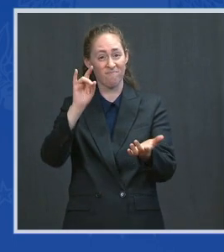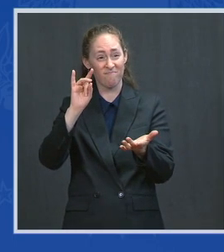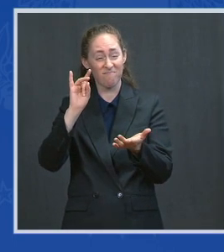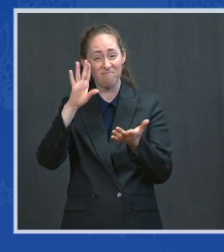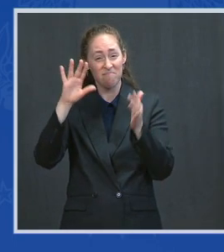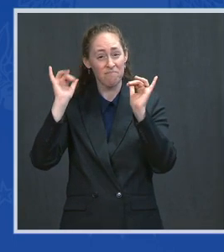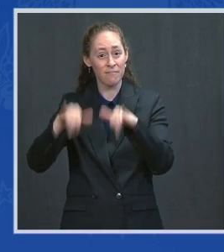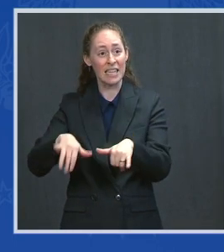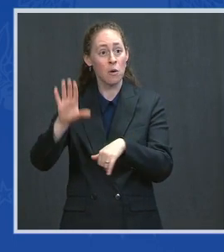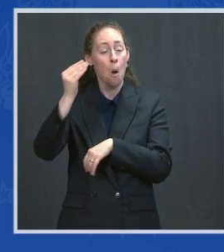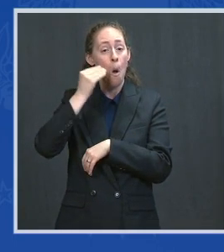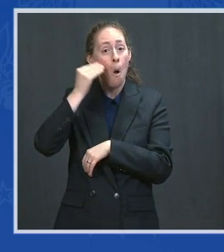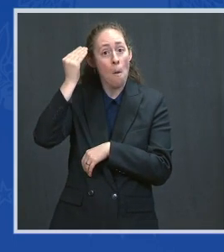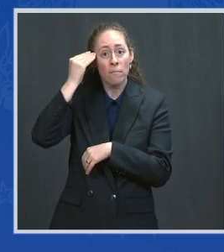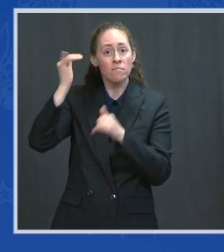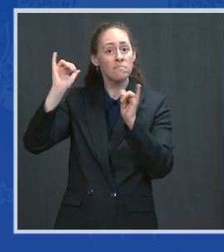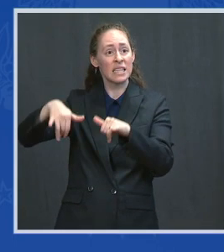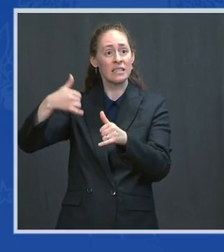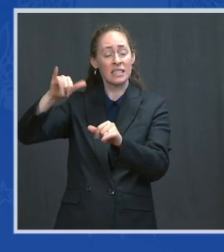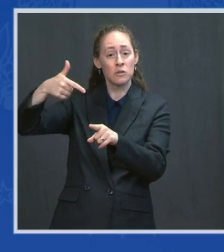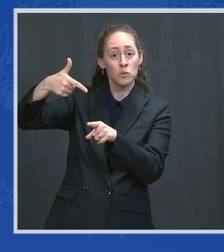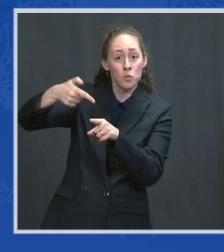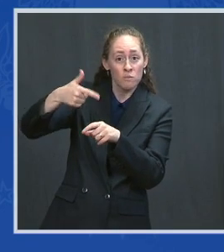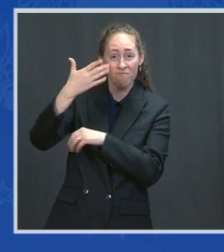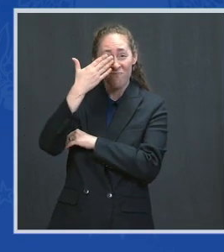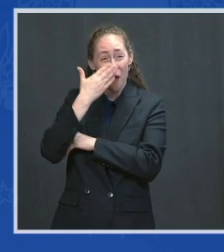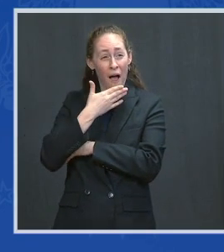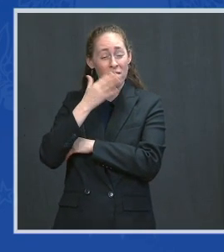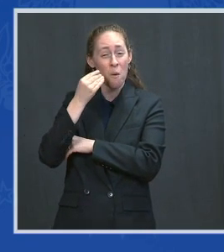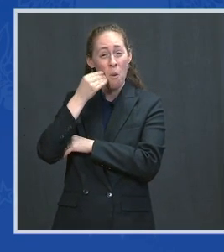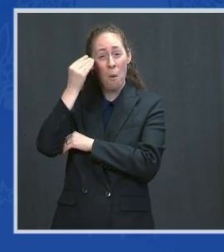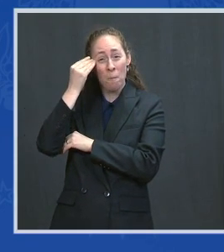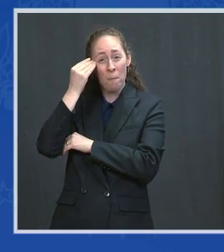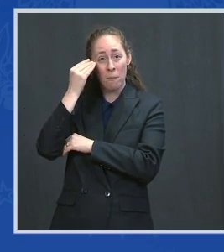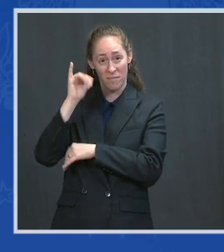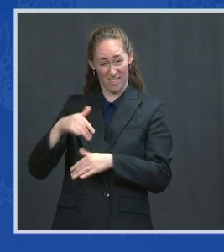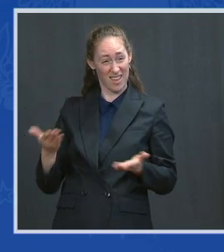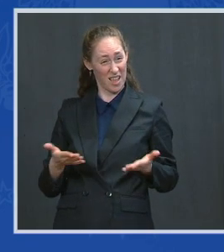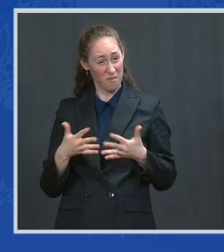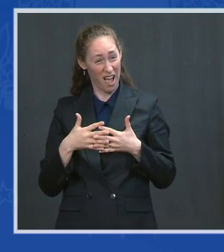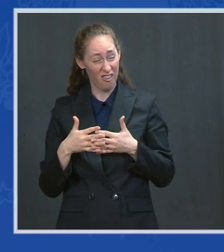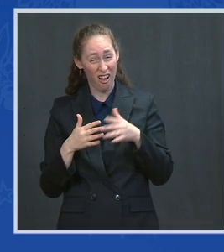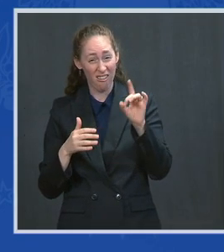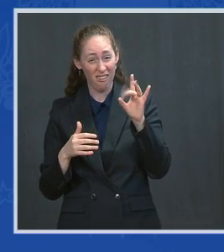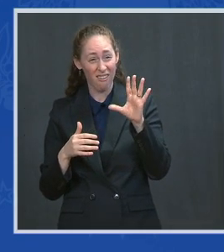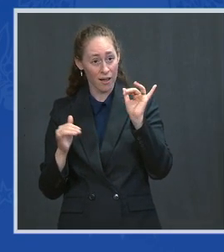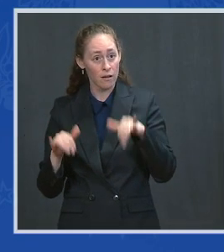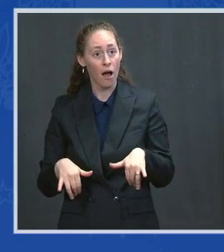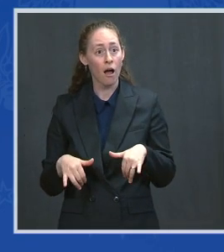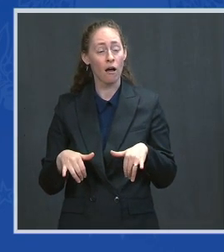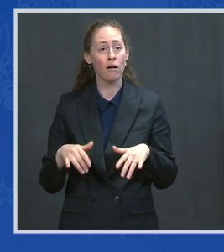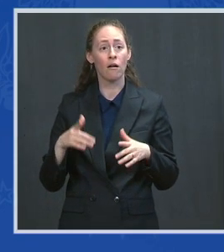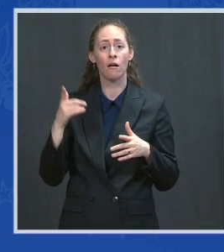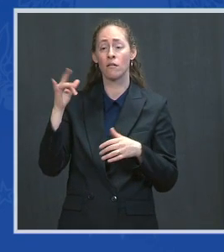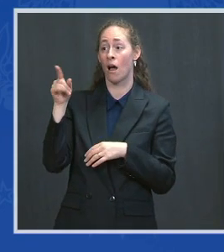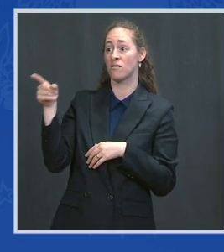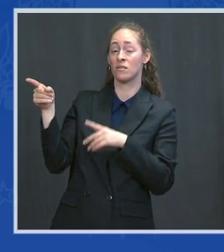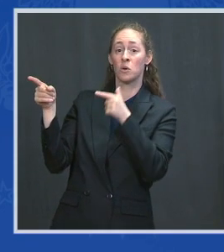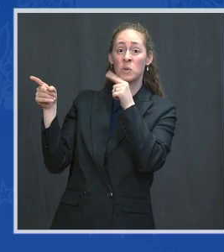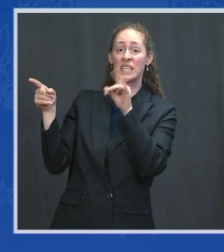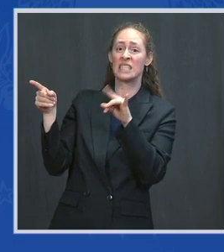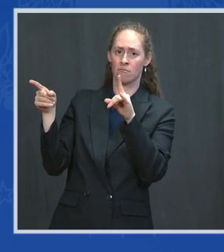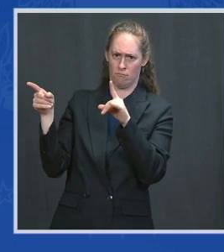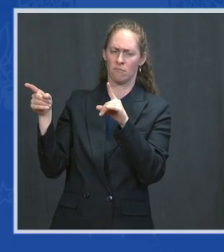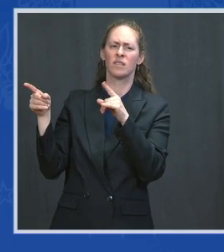here in America, in the United States of America, by a neighbor fueled by hate. Khalid and Heather were murdered on